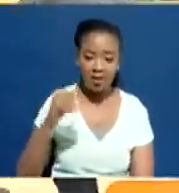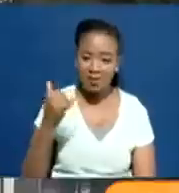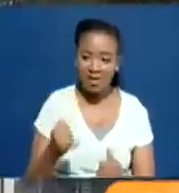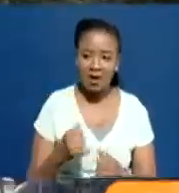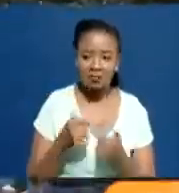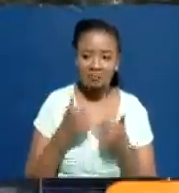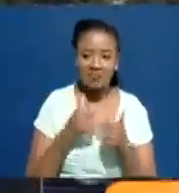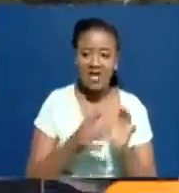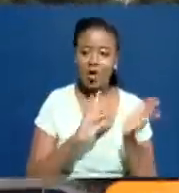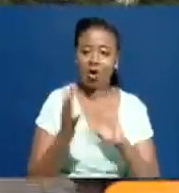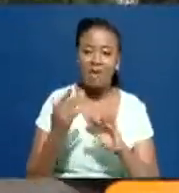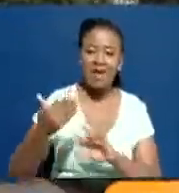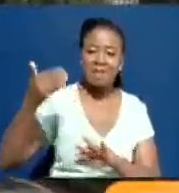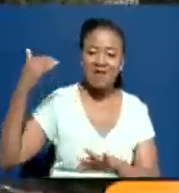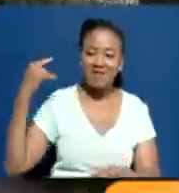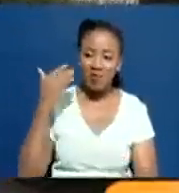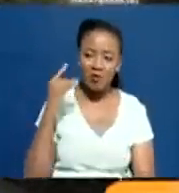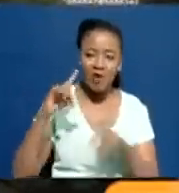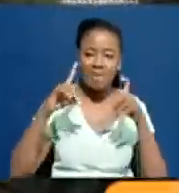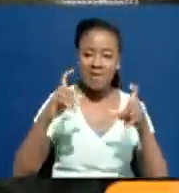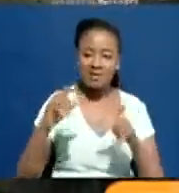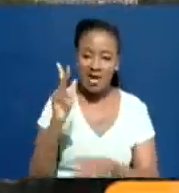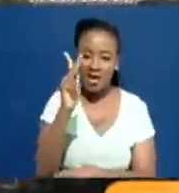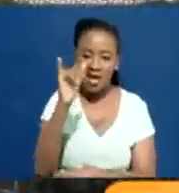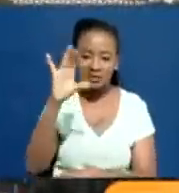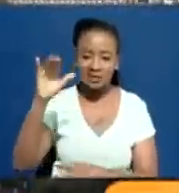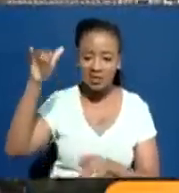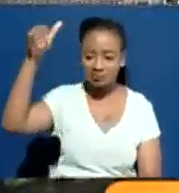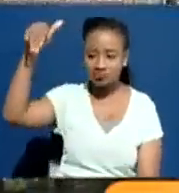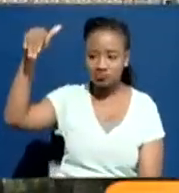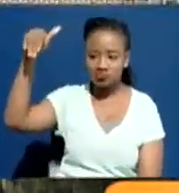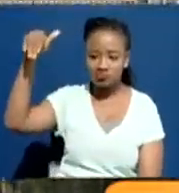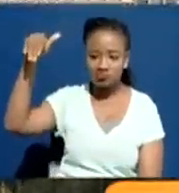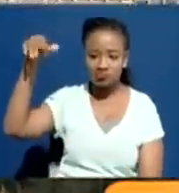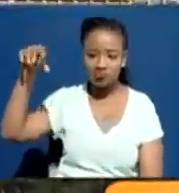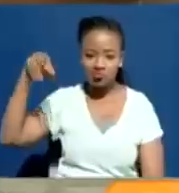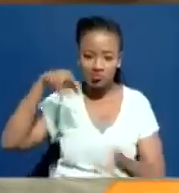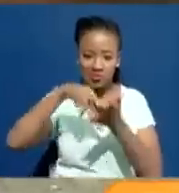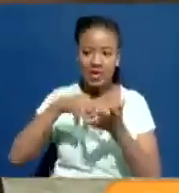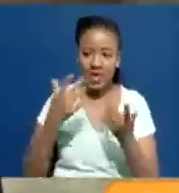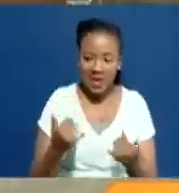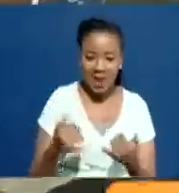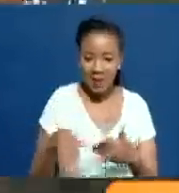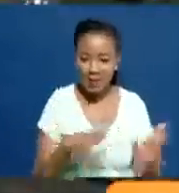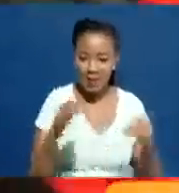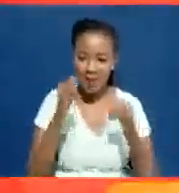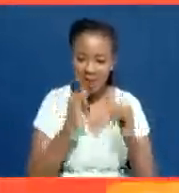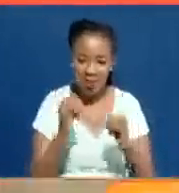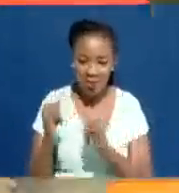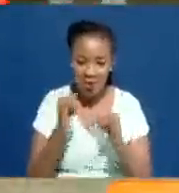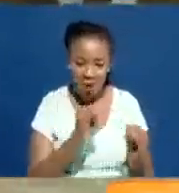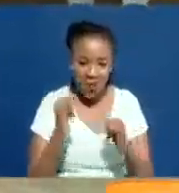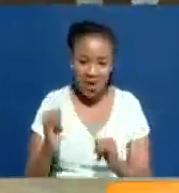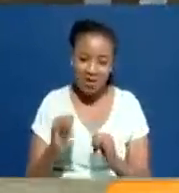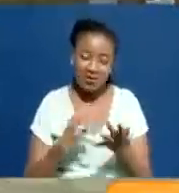from the days of that famed KICC top holding photo to this new age style, perhaps giving credibility to